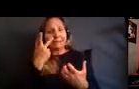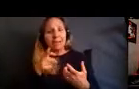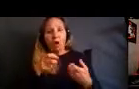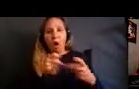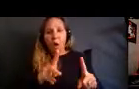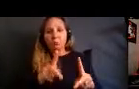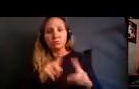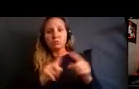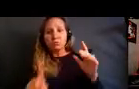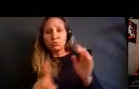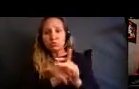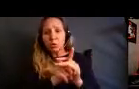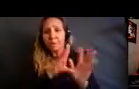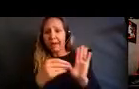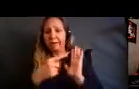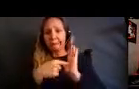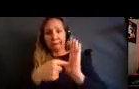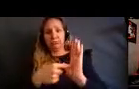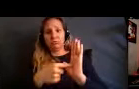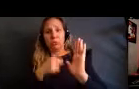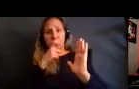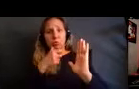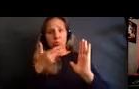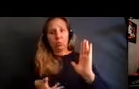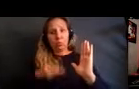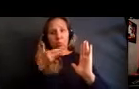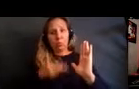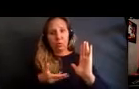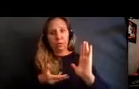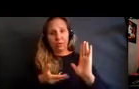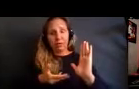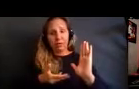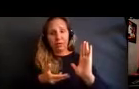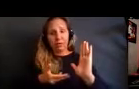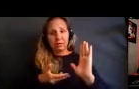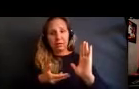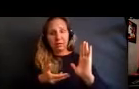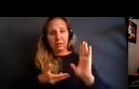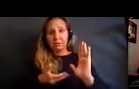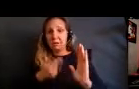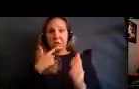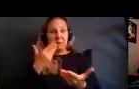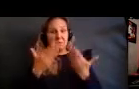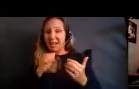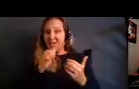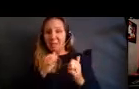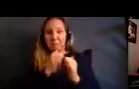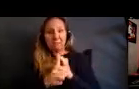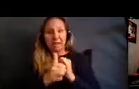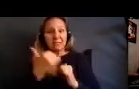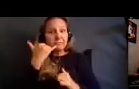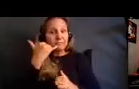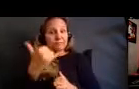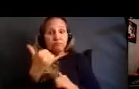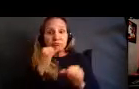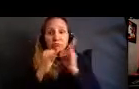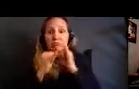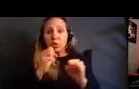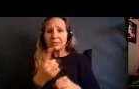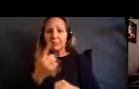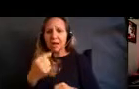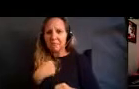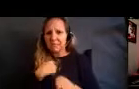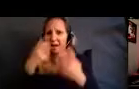fully and present themselves in a way that they may not have gotten the chance to. Perhaps they didn't even get past a phone interview. And I thought that that was